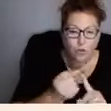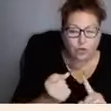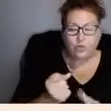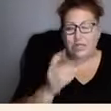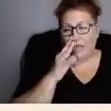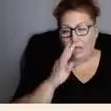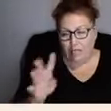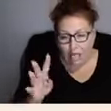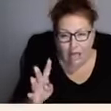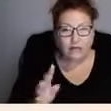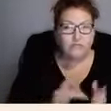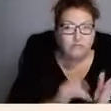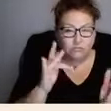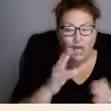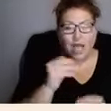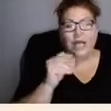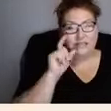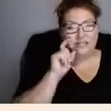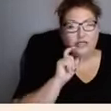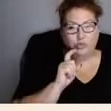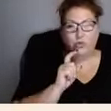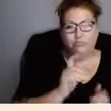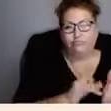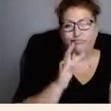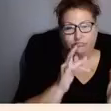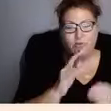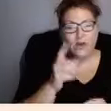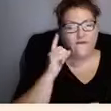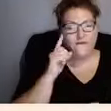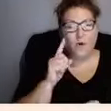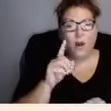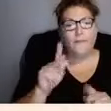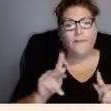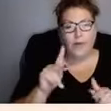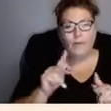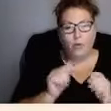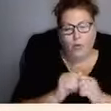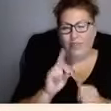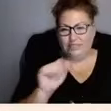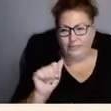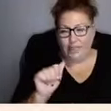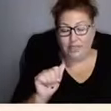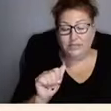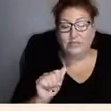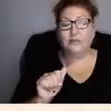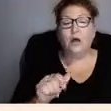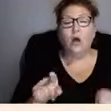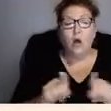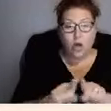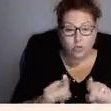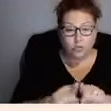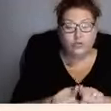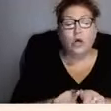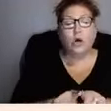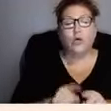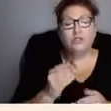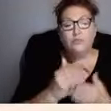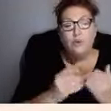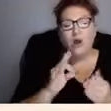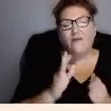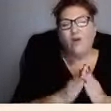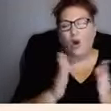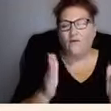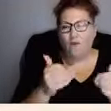and sexual misconduct committed against individuals with disabilities. In addition, as a part of the overall effort